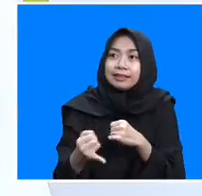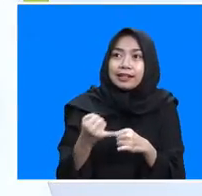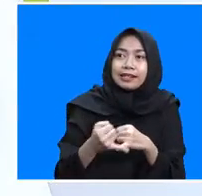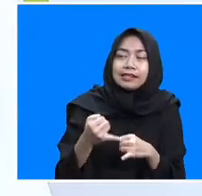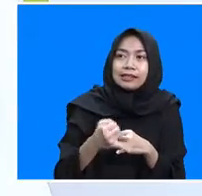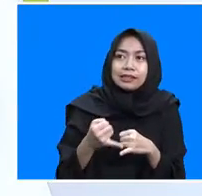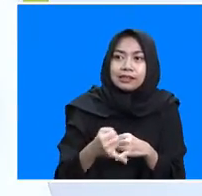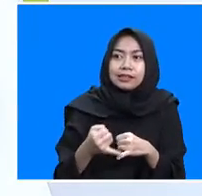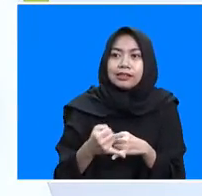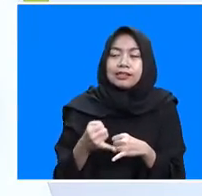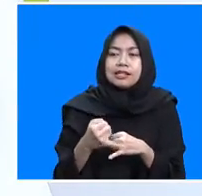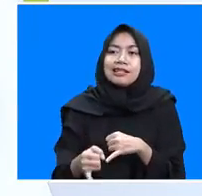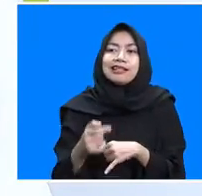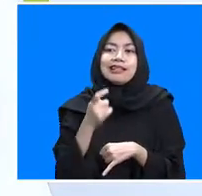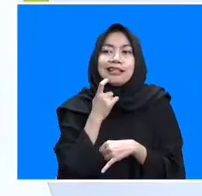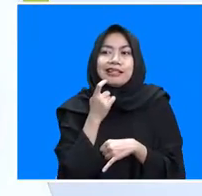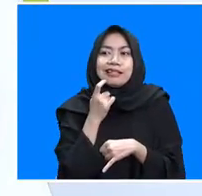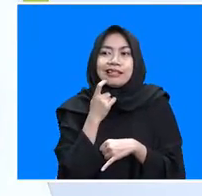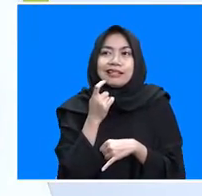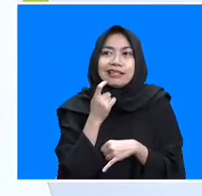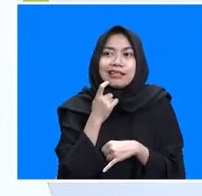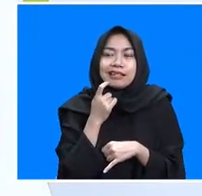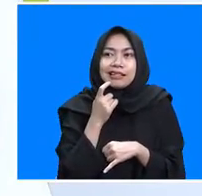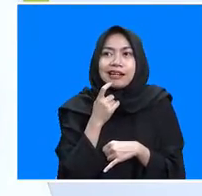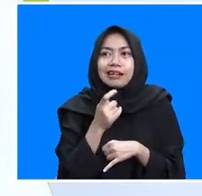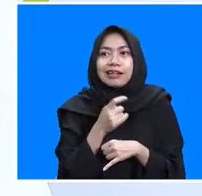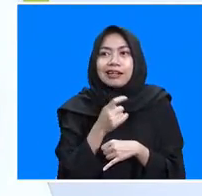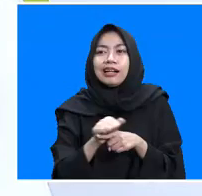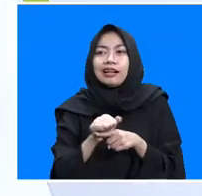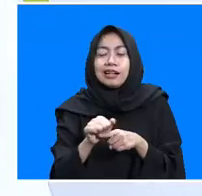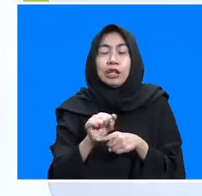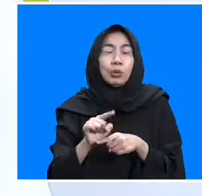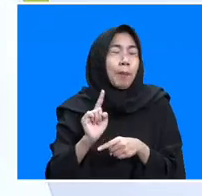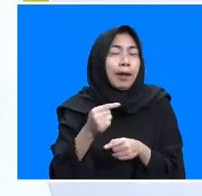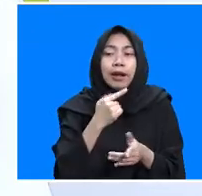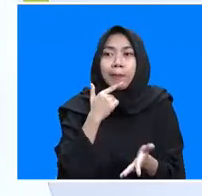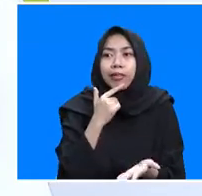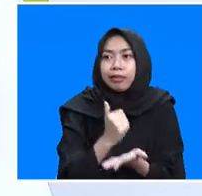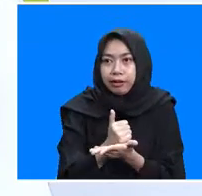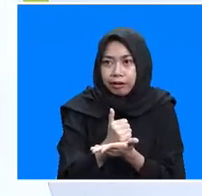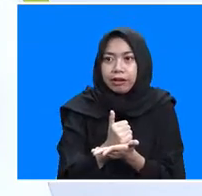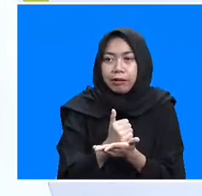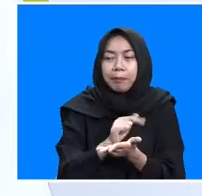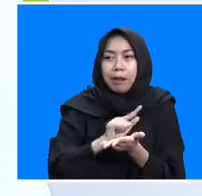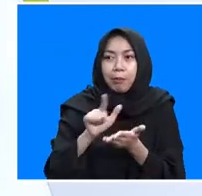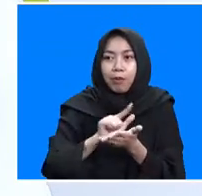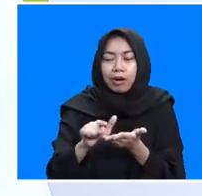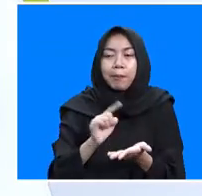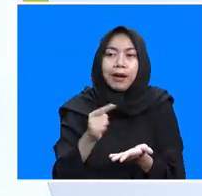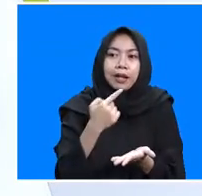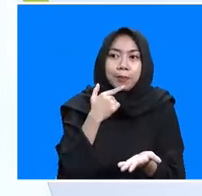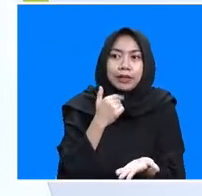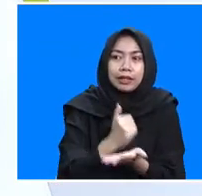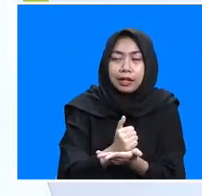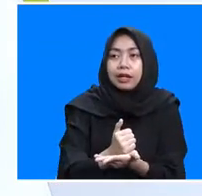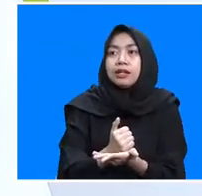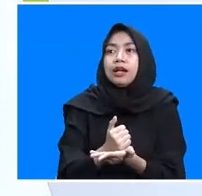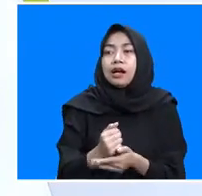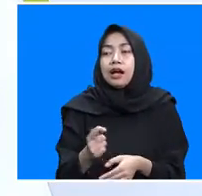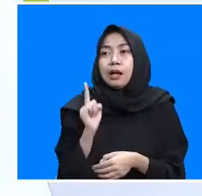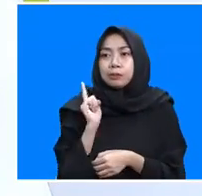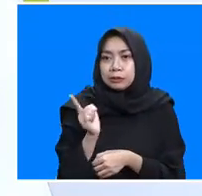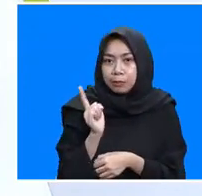about professional learning and training is probably the most critical piece in relation to transitioning